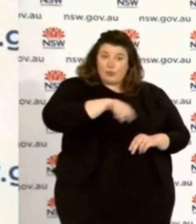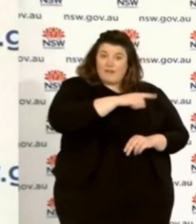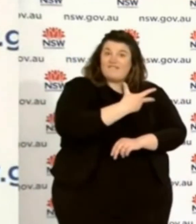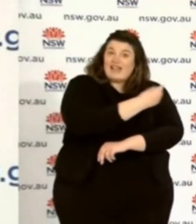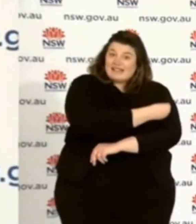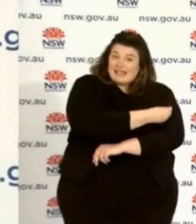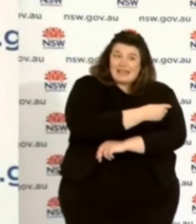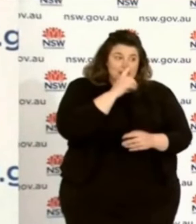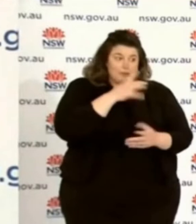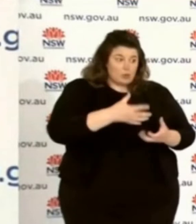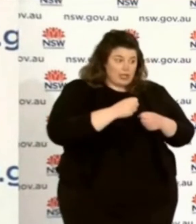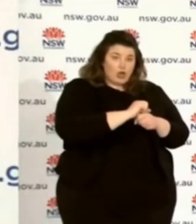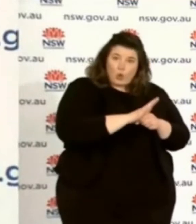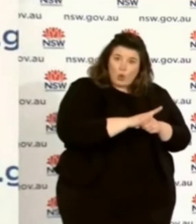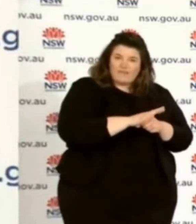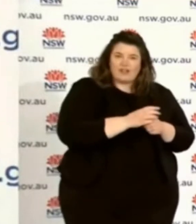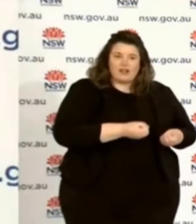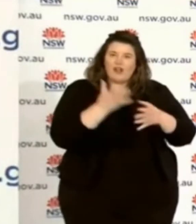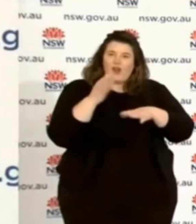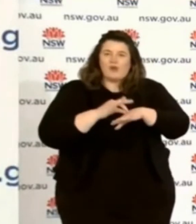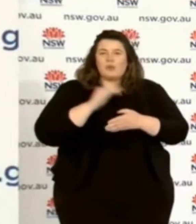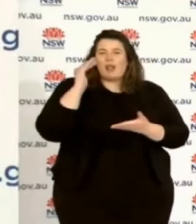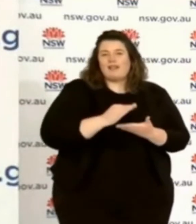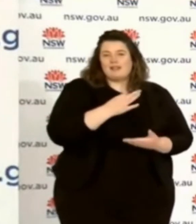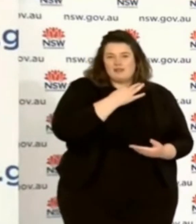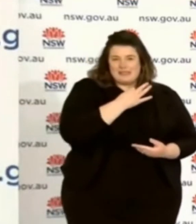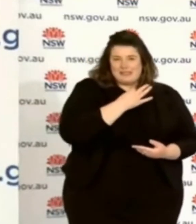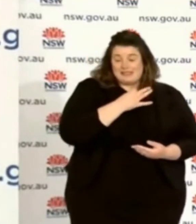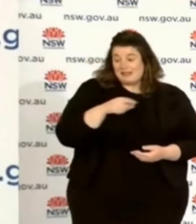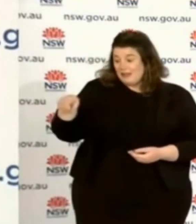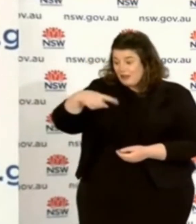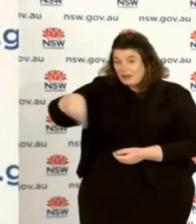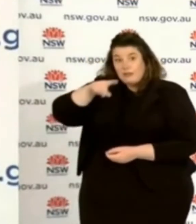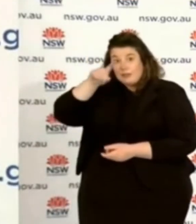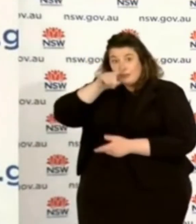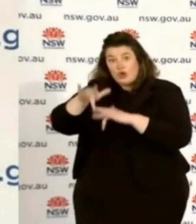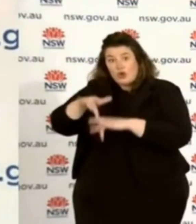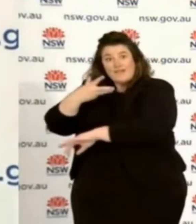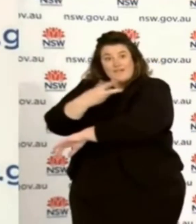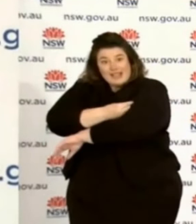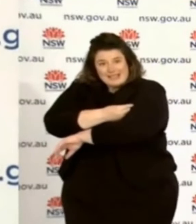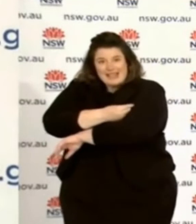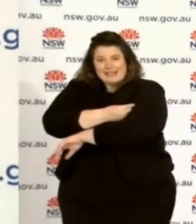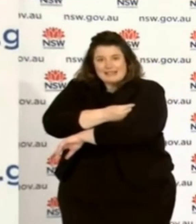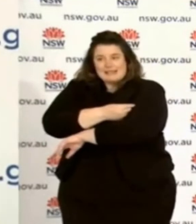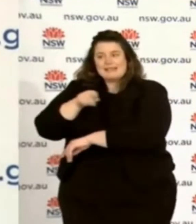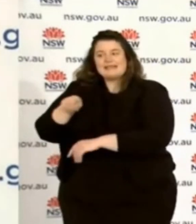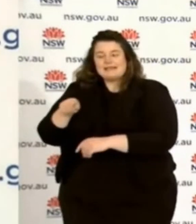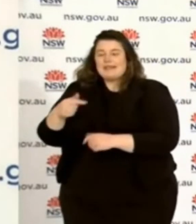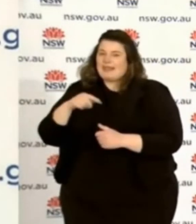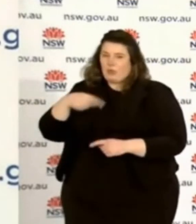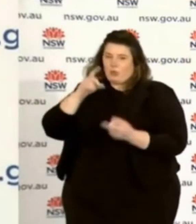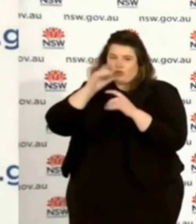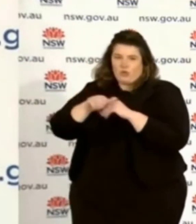health system won't be troubled by that. But if it's in the unvaccinated population, that's when health will give us advice to ease back